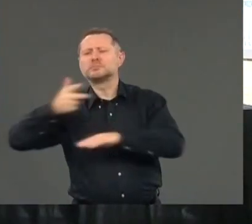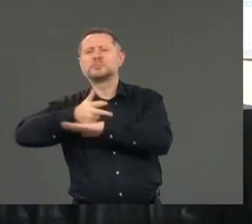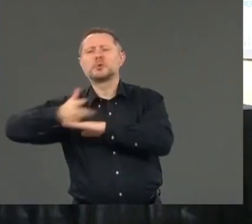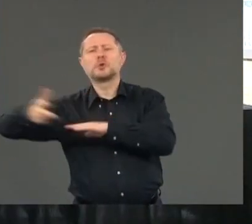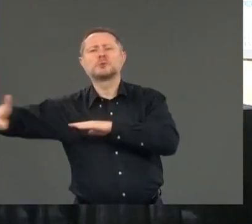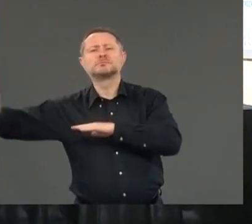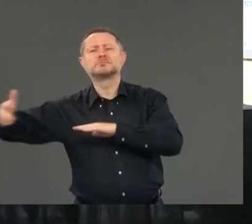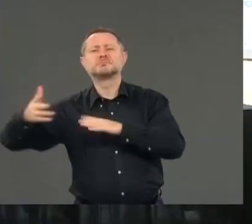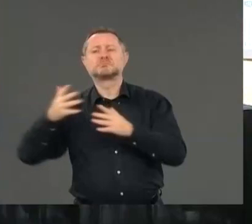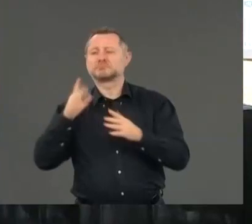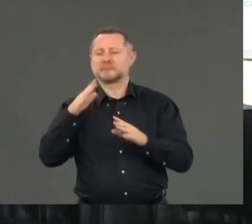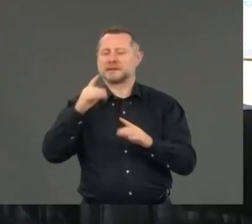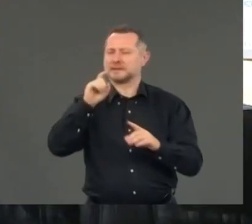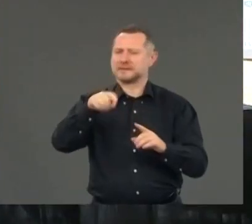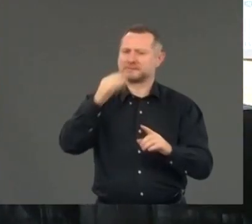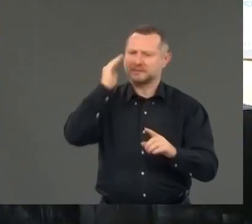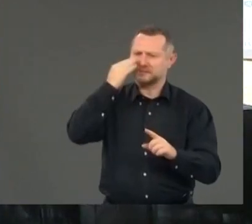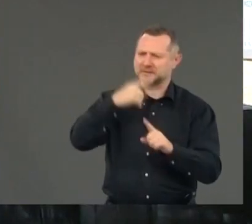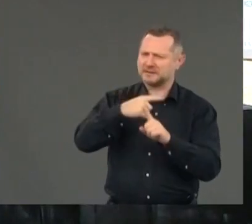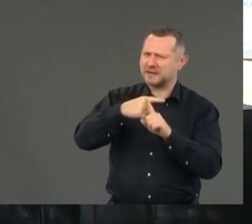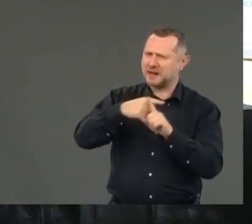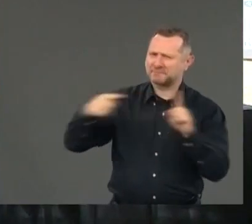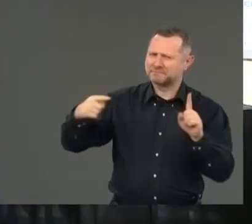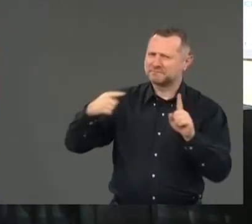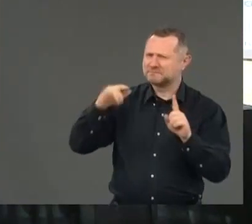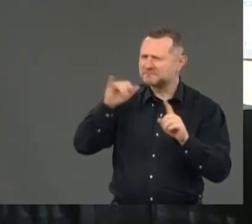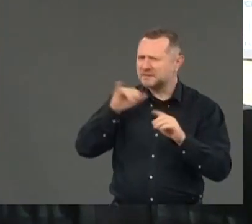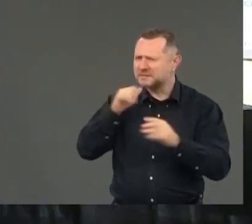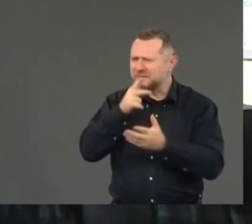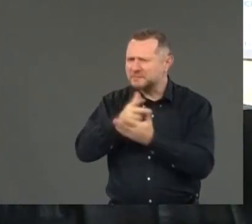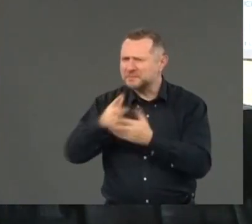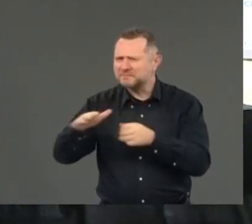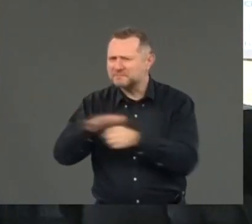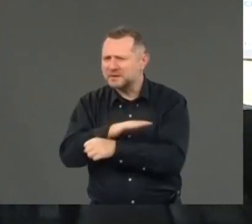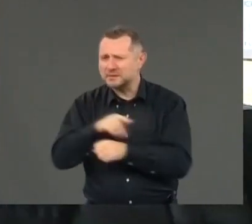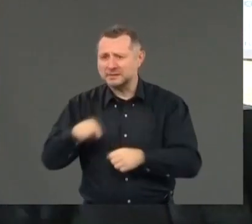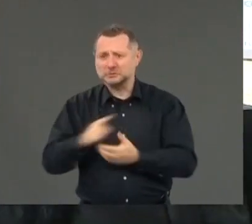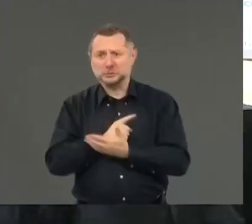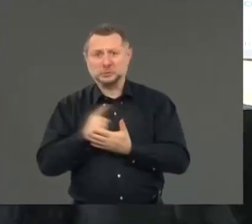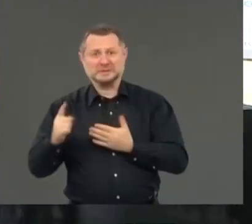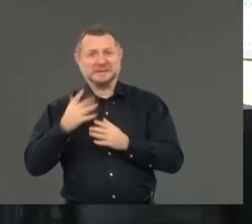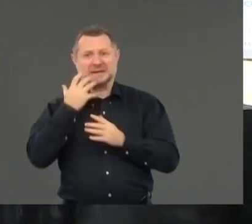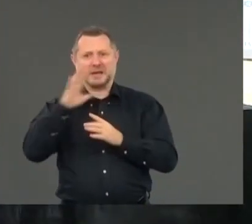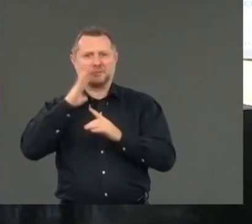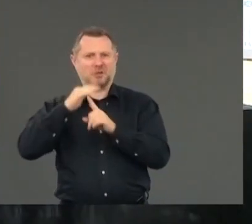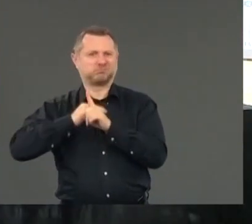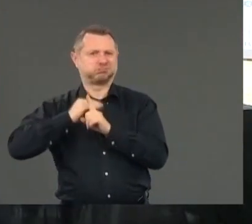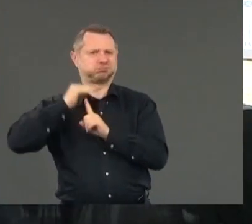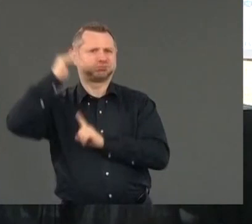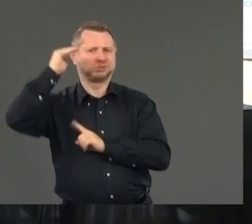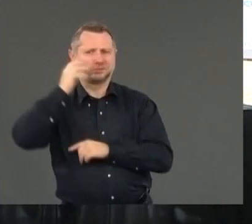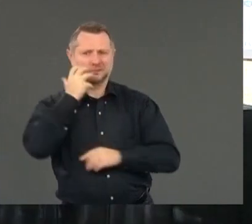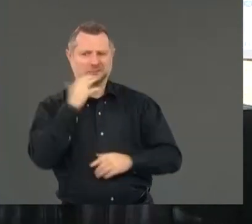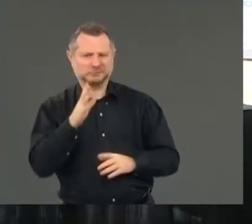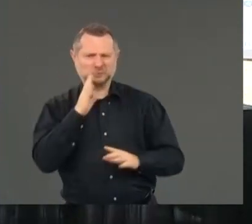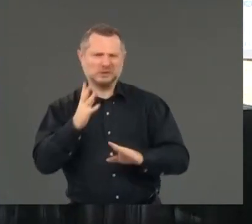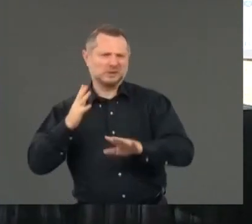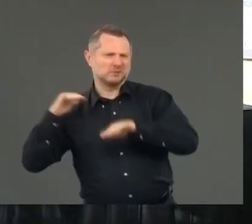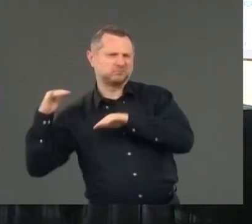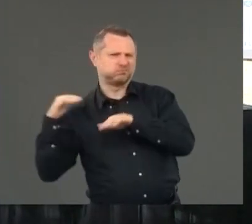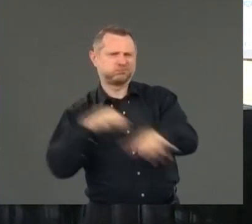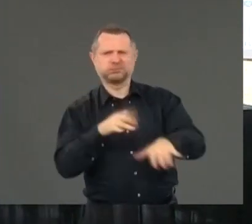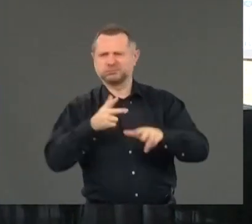taken up by orange cones. I'm just wondering, when the weather this week gets warmer and warmer and we start getting crowds of people with quarantine